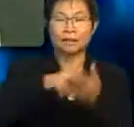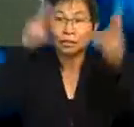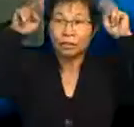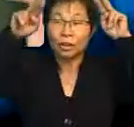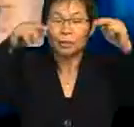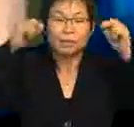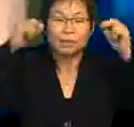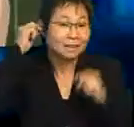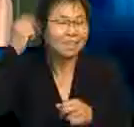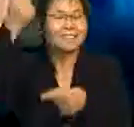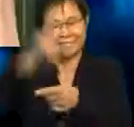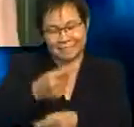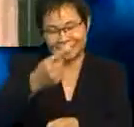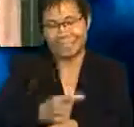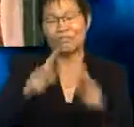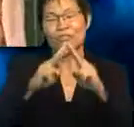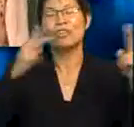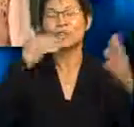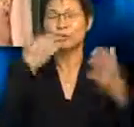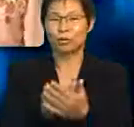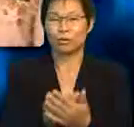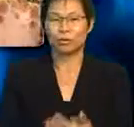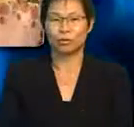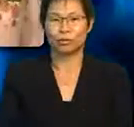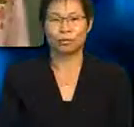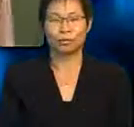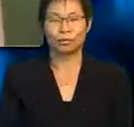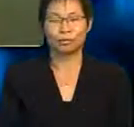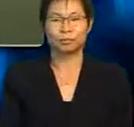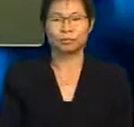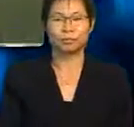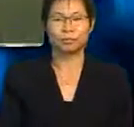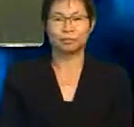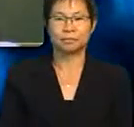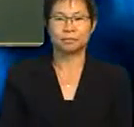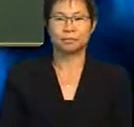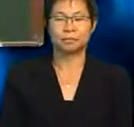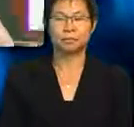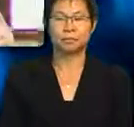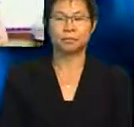Are these the rabbit's ears? Yes. Very good.